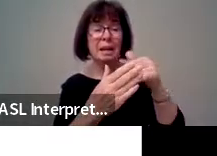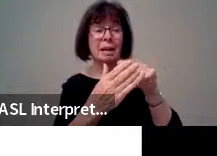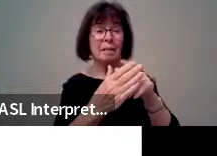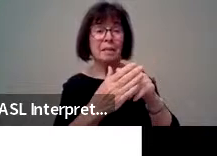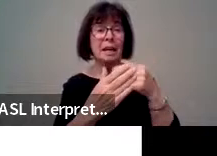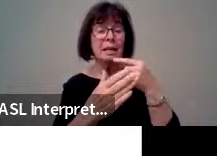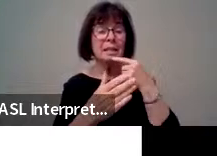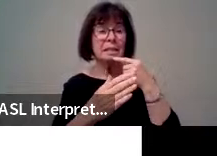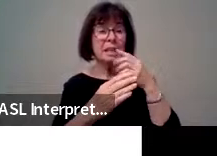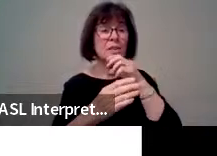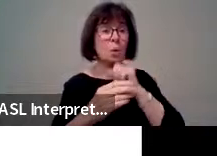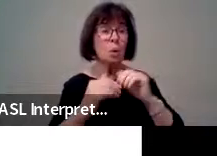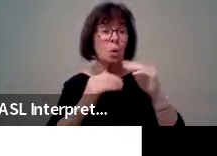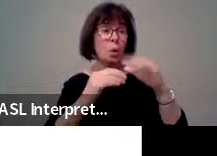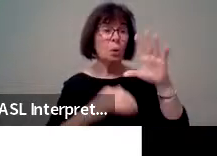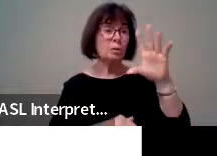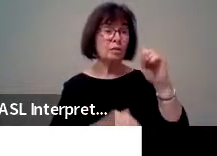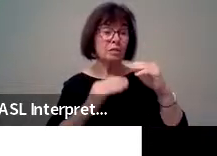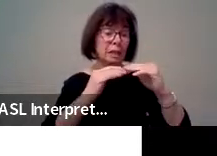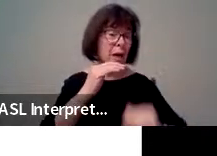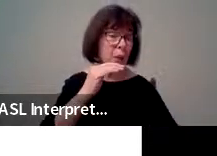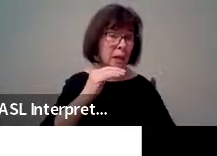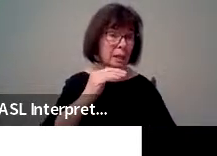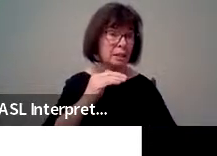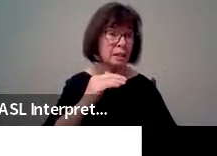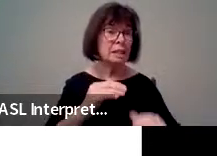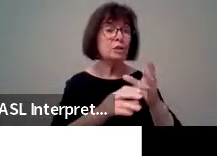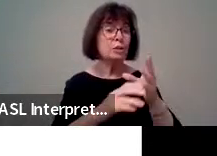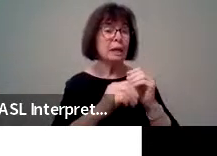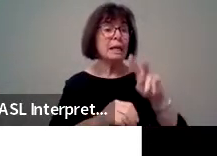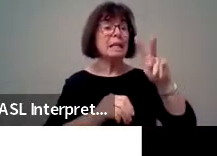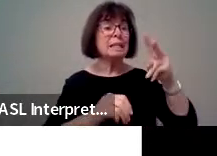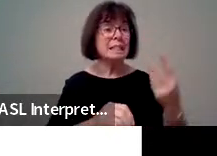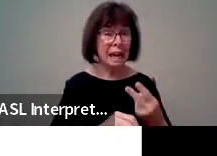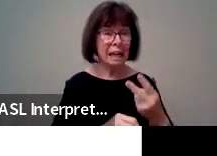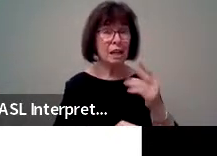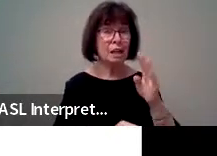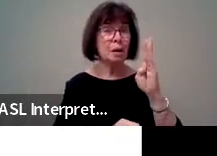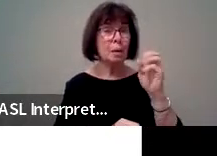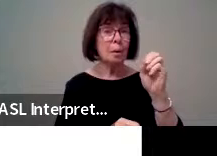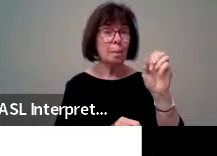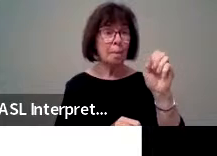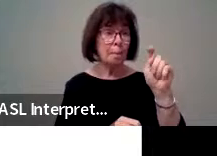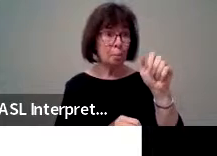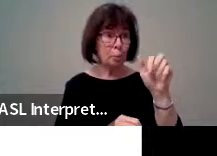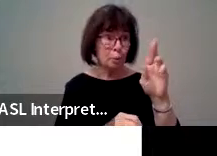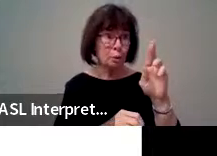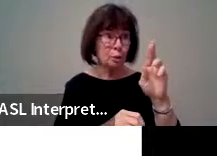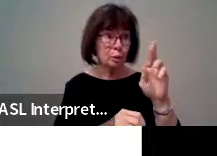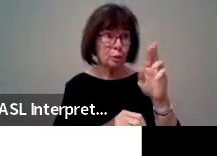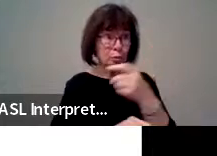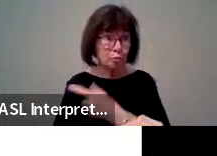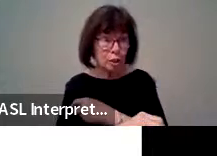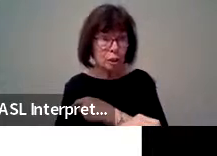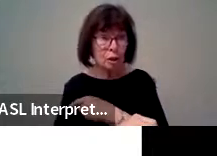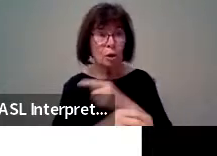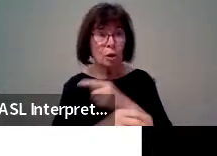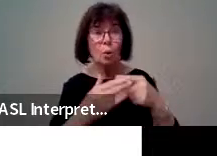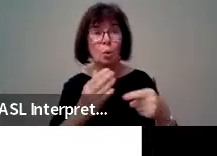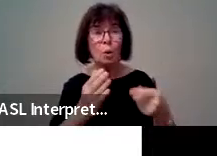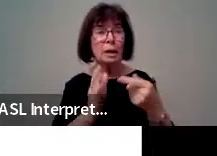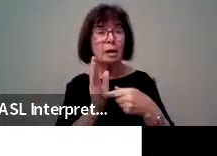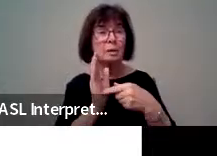and below for the second booster. And then what are our indications regarding our